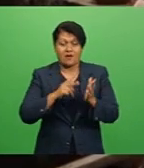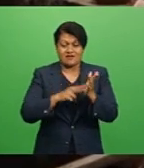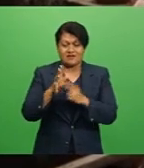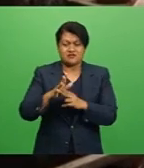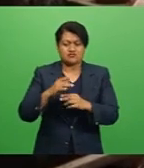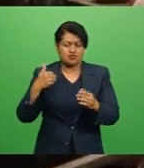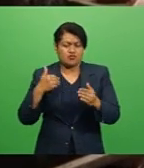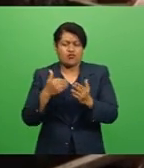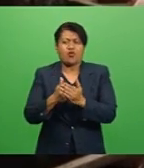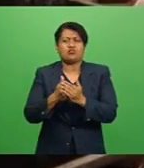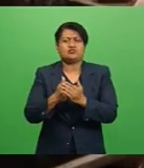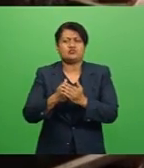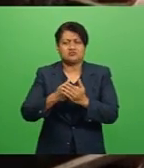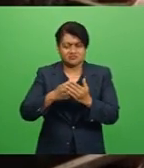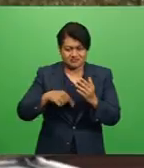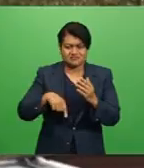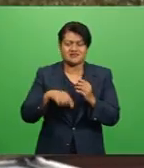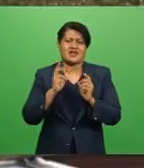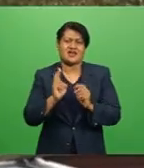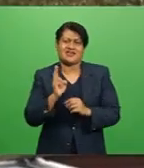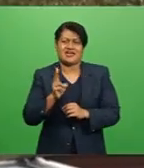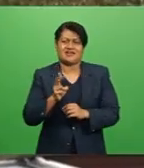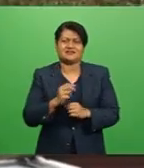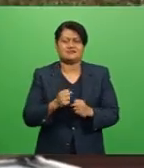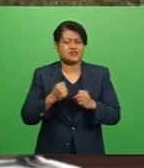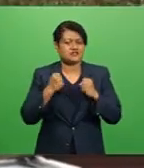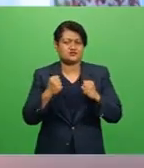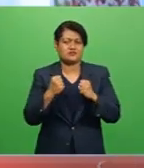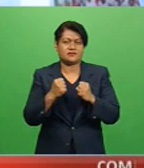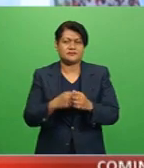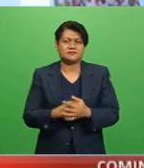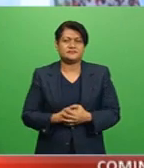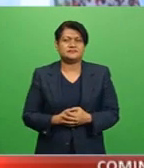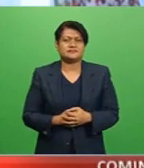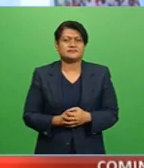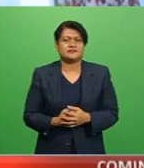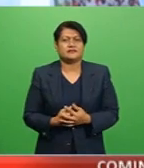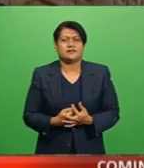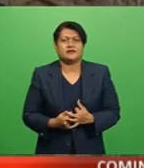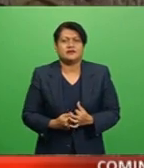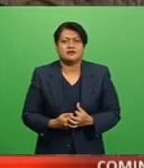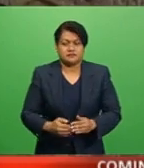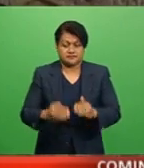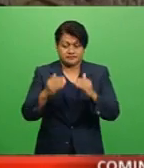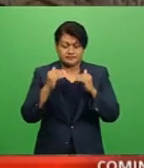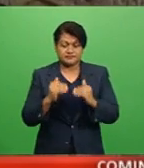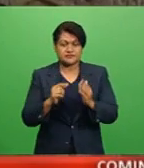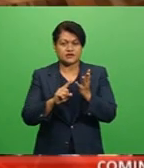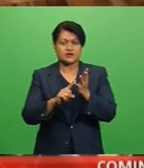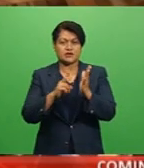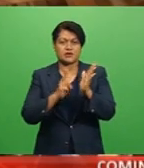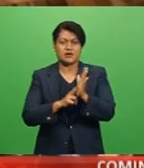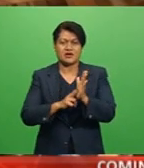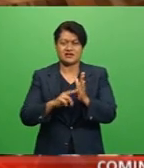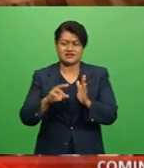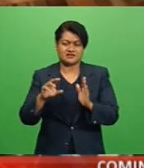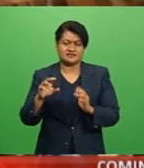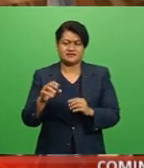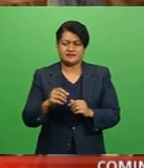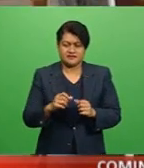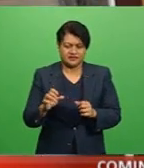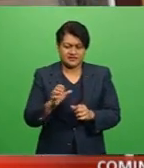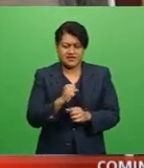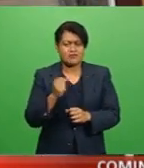situation again. Kritika Kumar, FBC News. Up ahead, UN takes up helping role